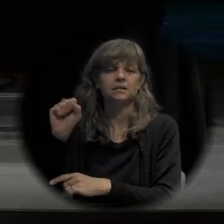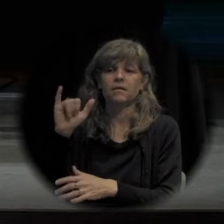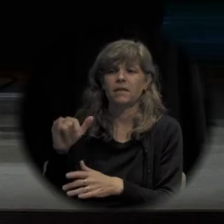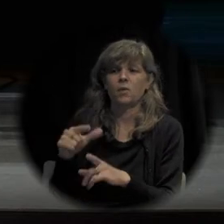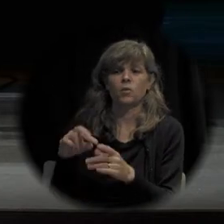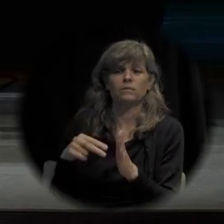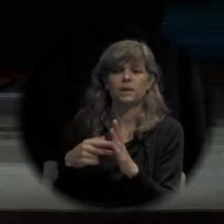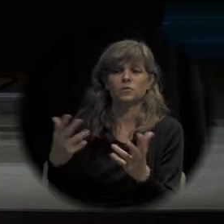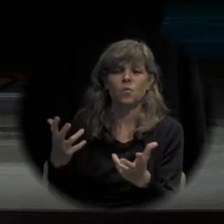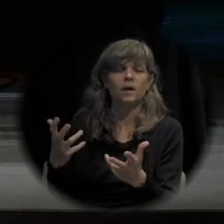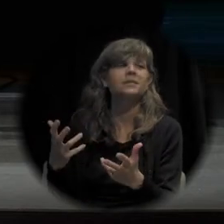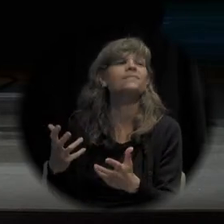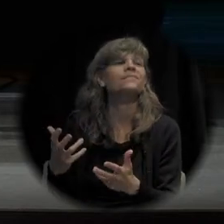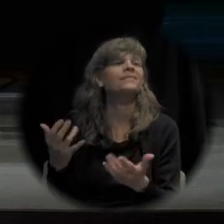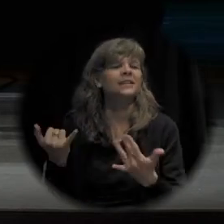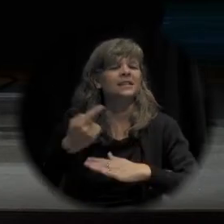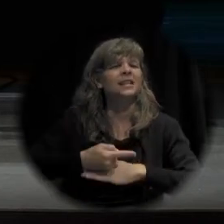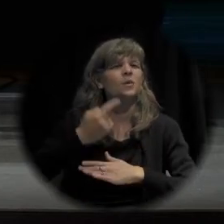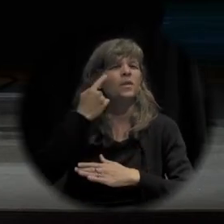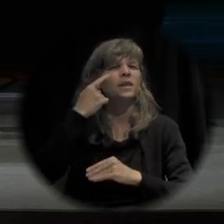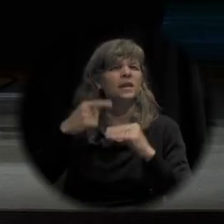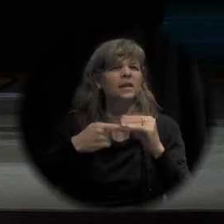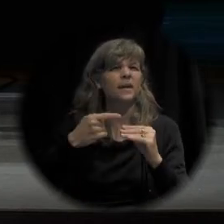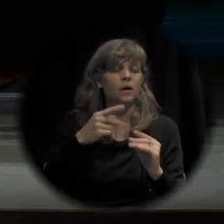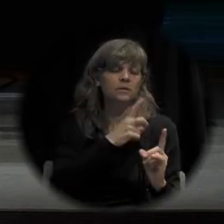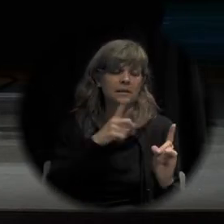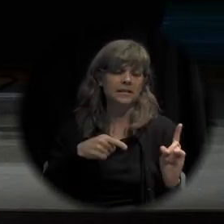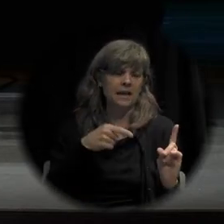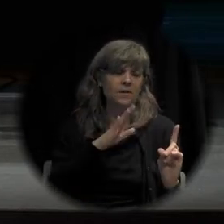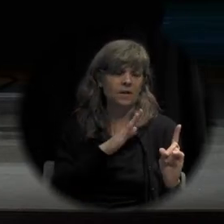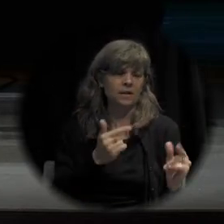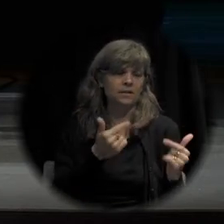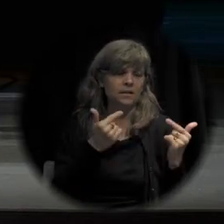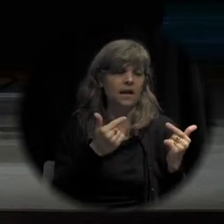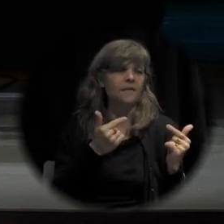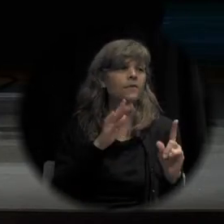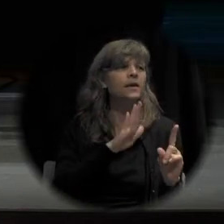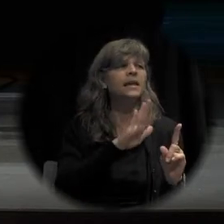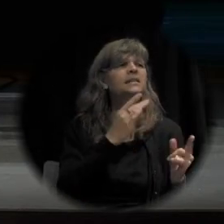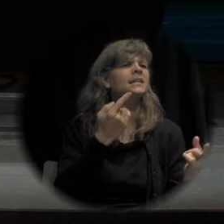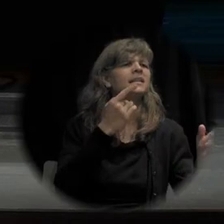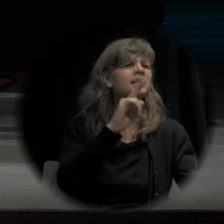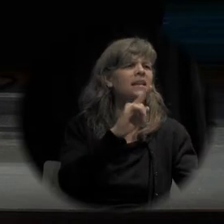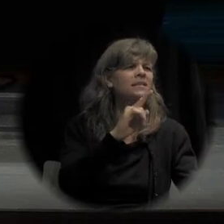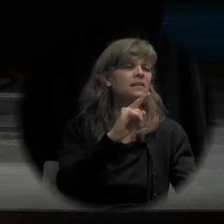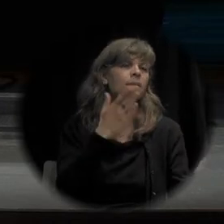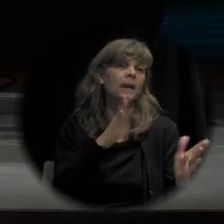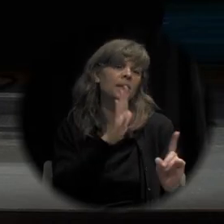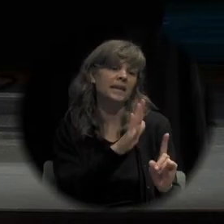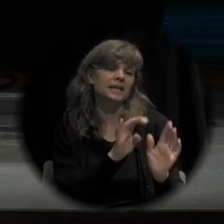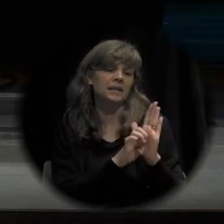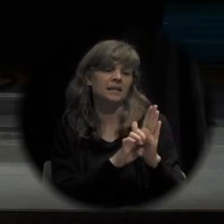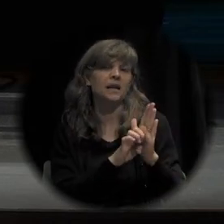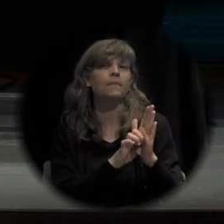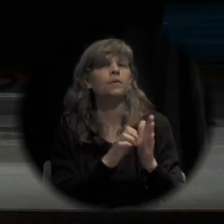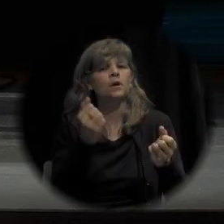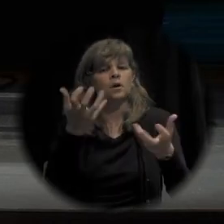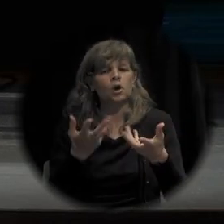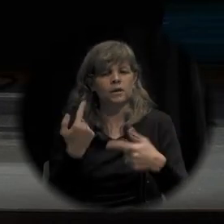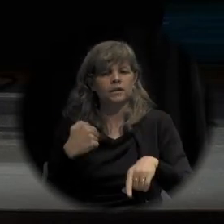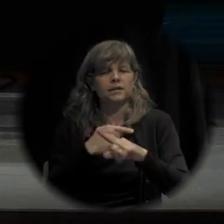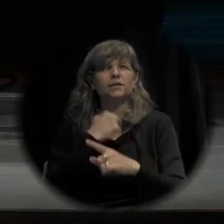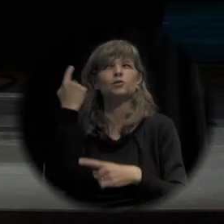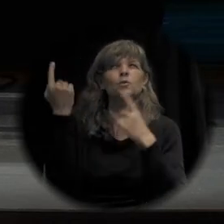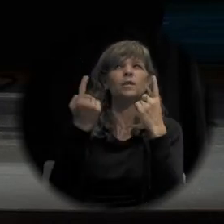we're going with the life of David. And the thing that David and his life drives us to is to see some